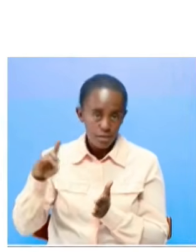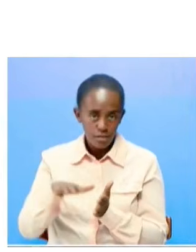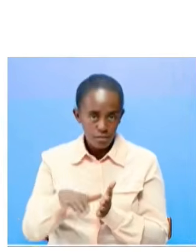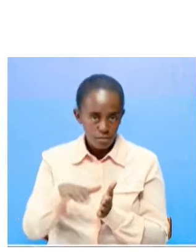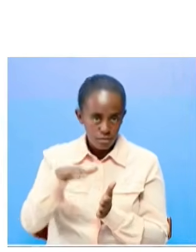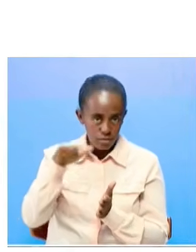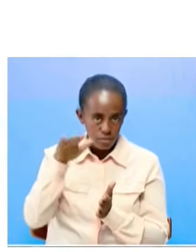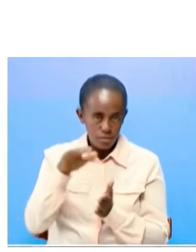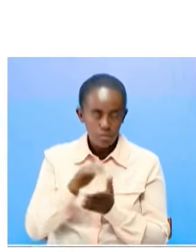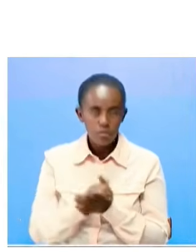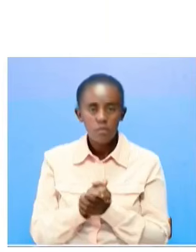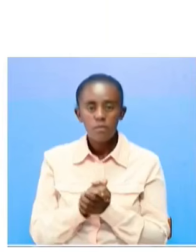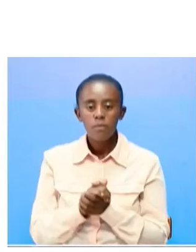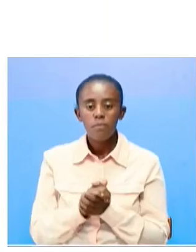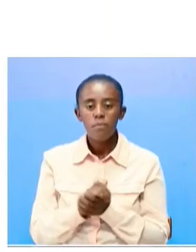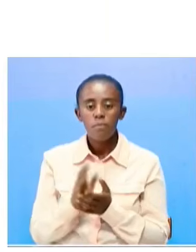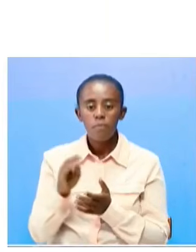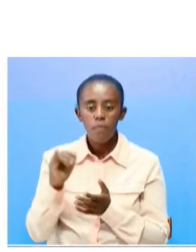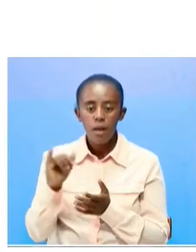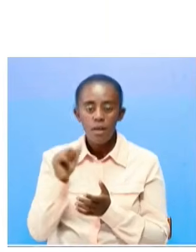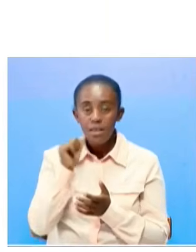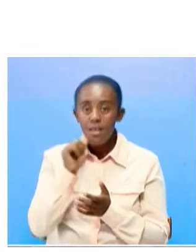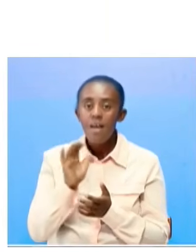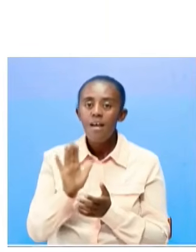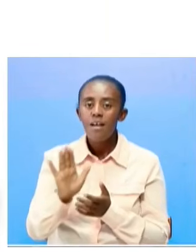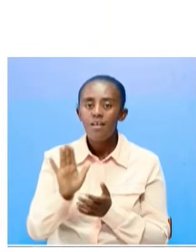by her grandparents.